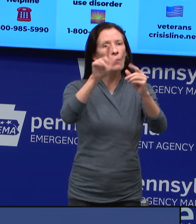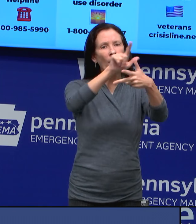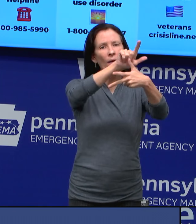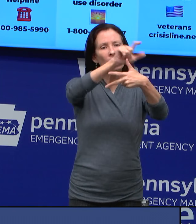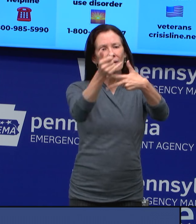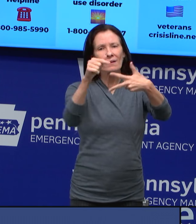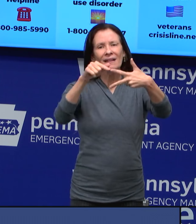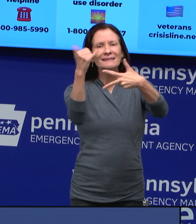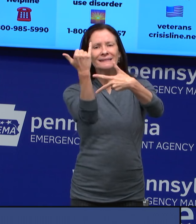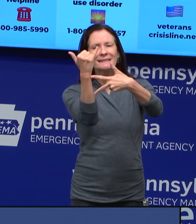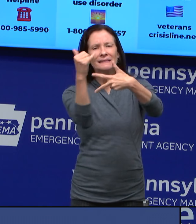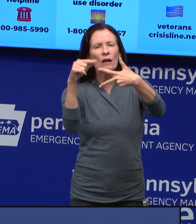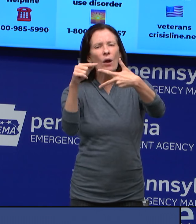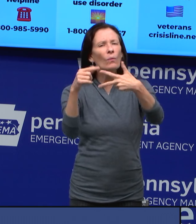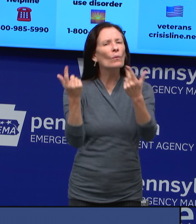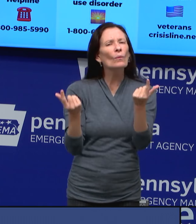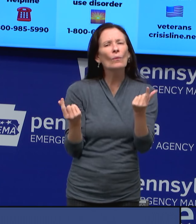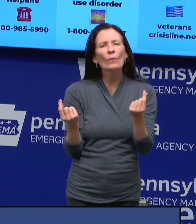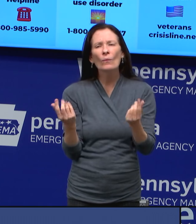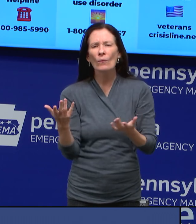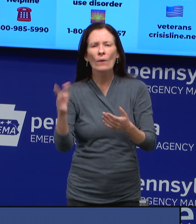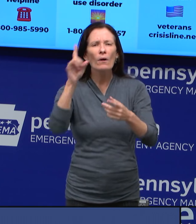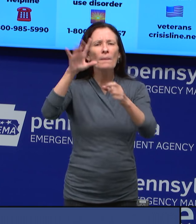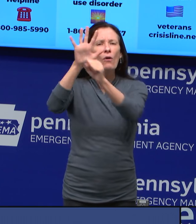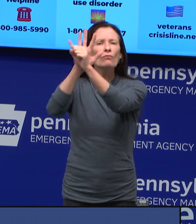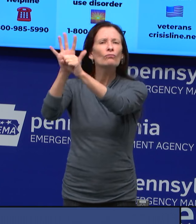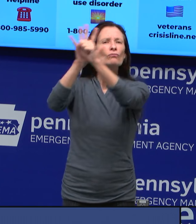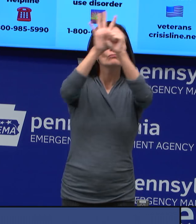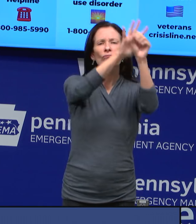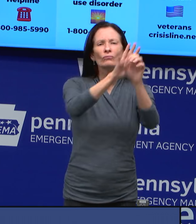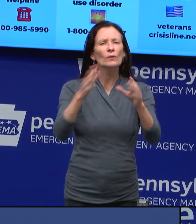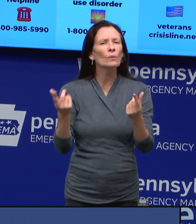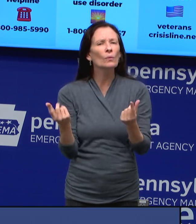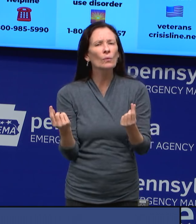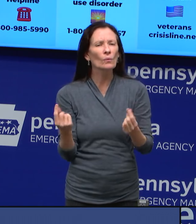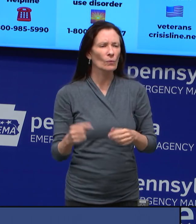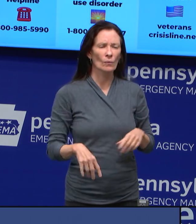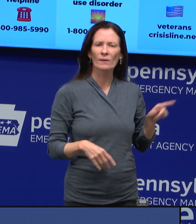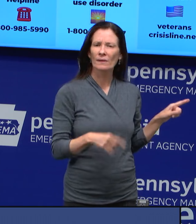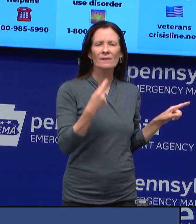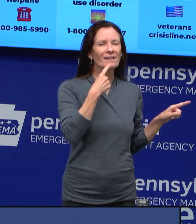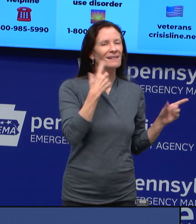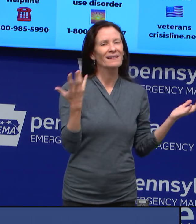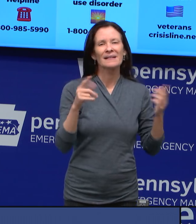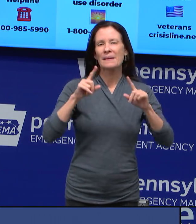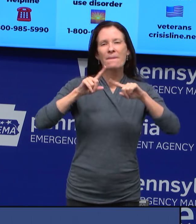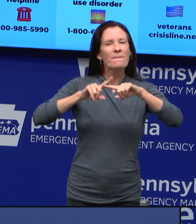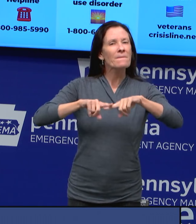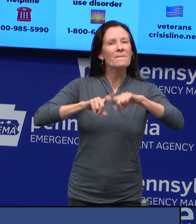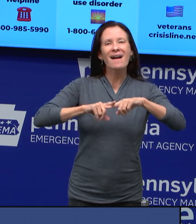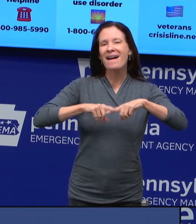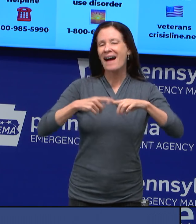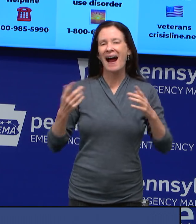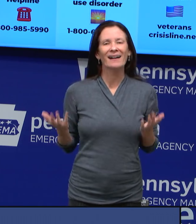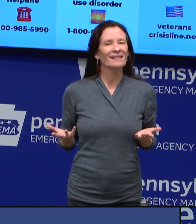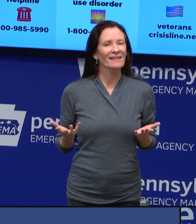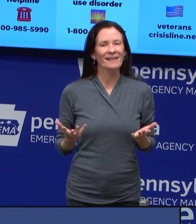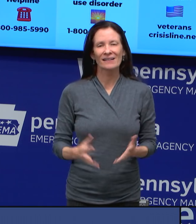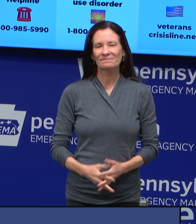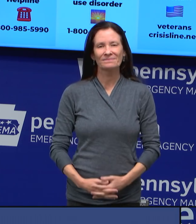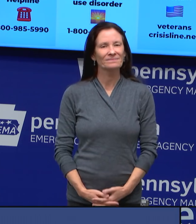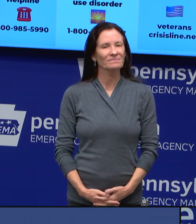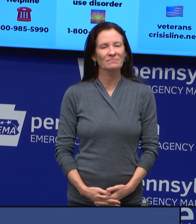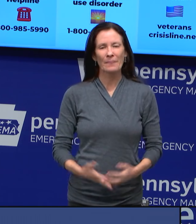will reopen, will the state average all of the county numbers? So it'll be in the counties, and the counties form a region. But I don't